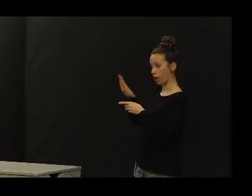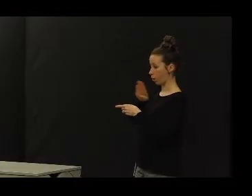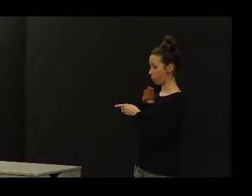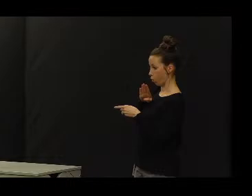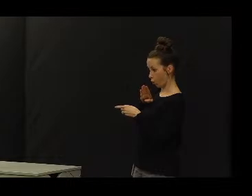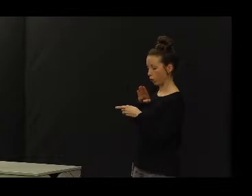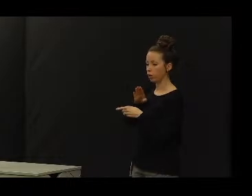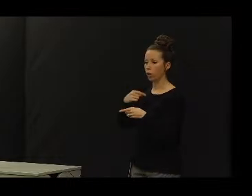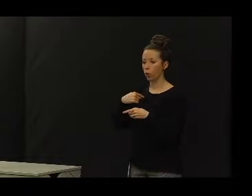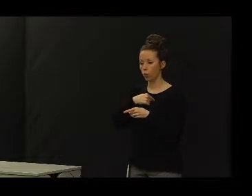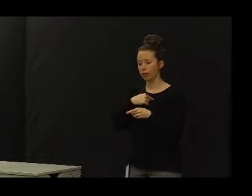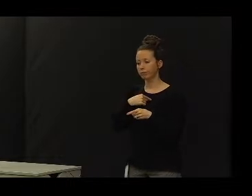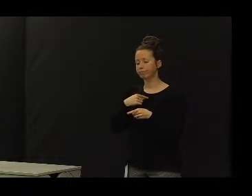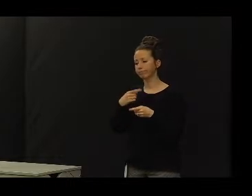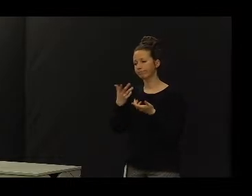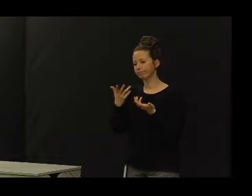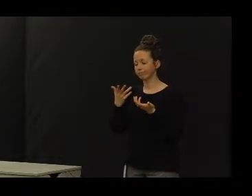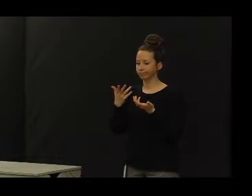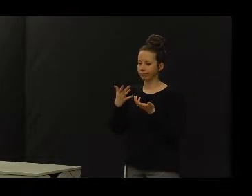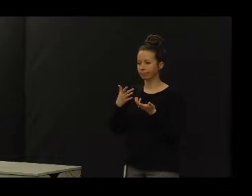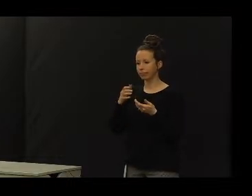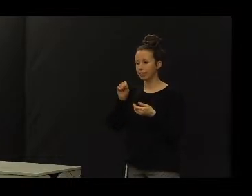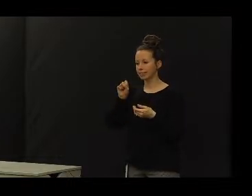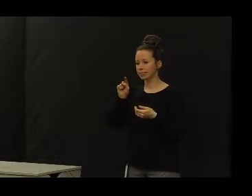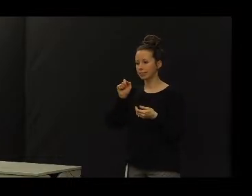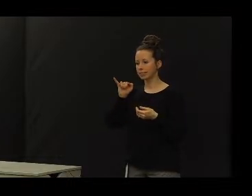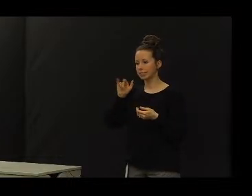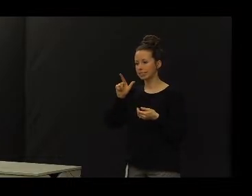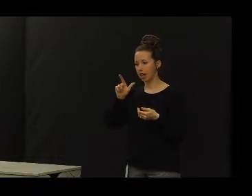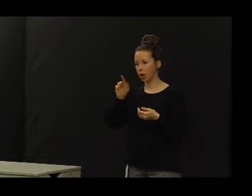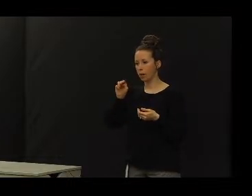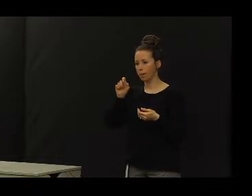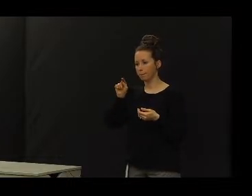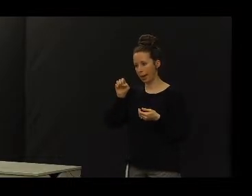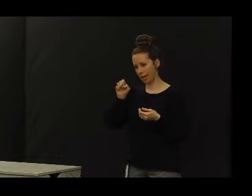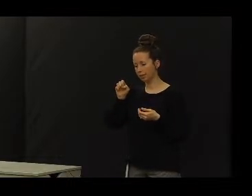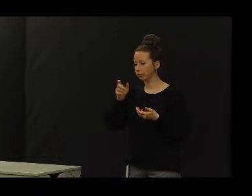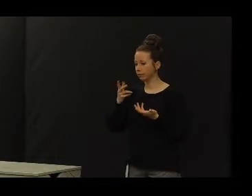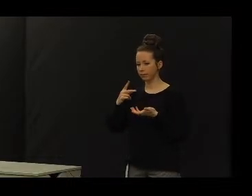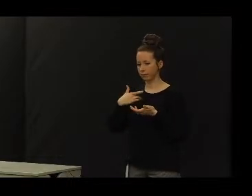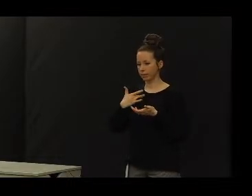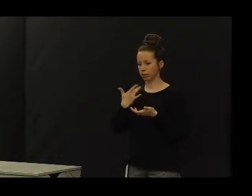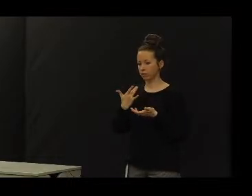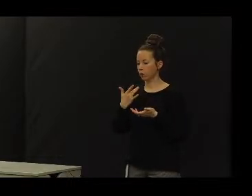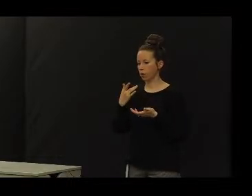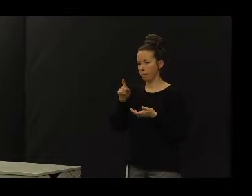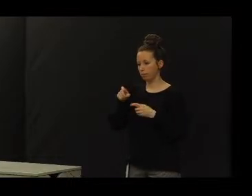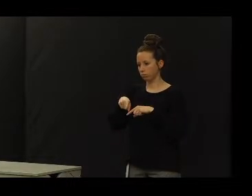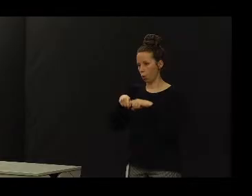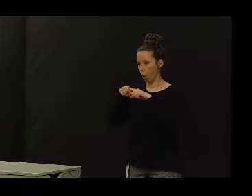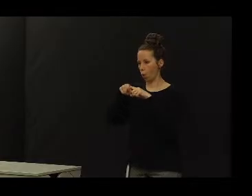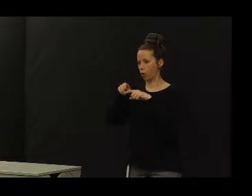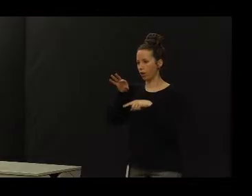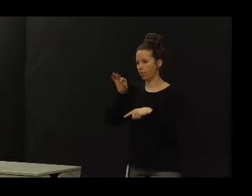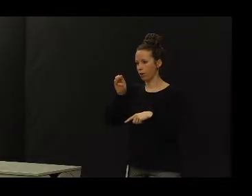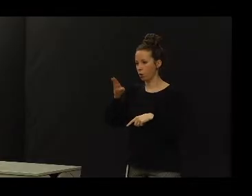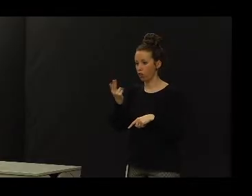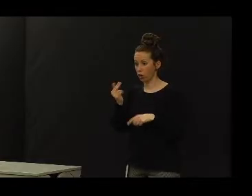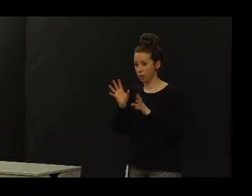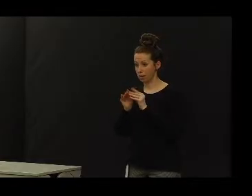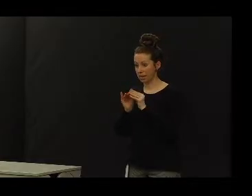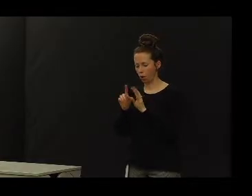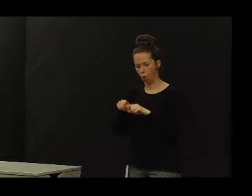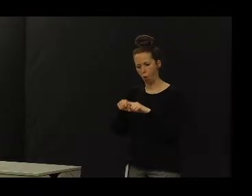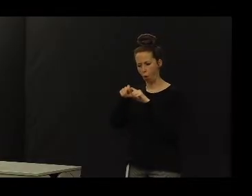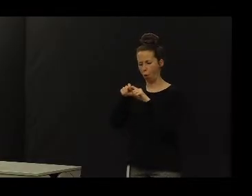reached a stalemate, a kind of impasse that happened, and we were able to put a hold on the February 13th meeting, and we